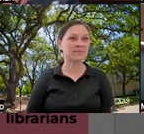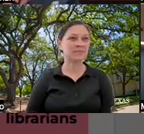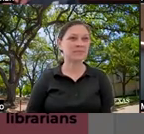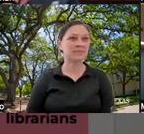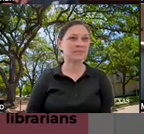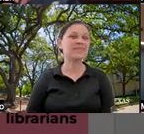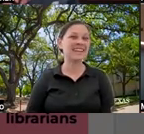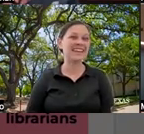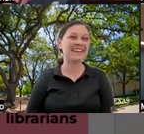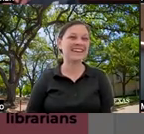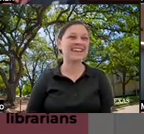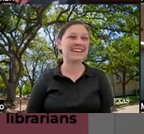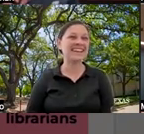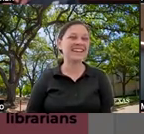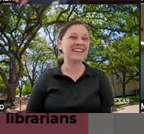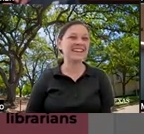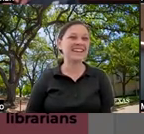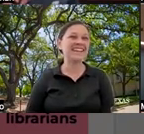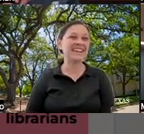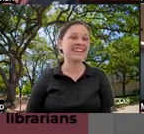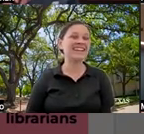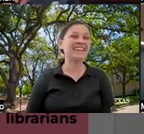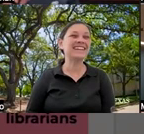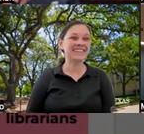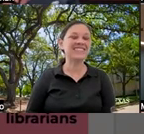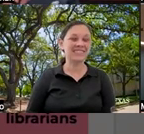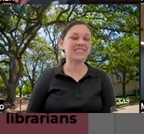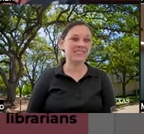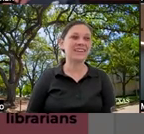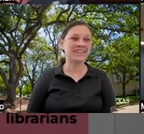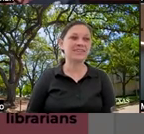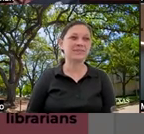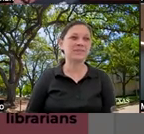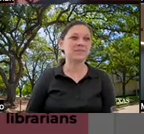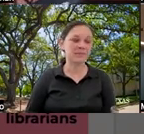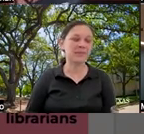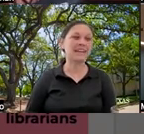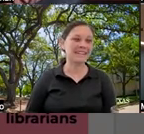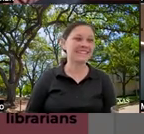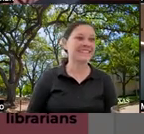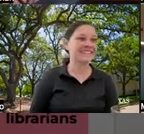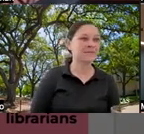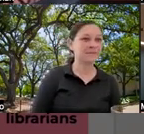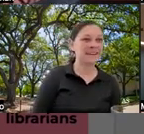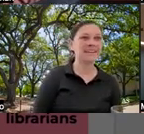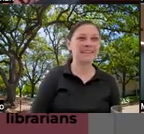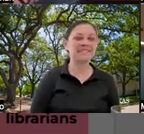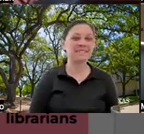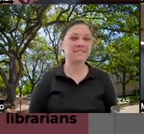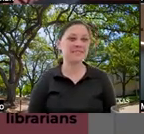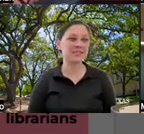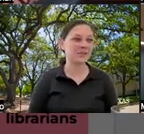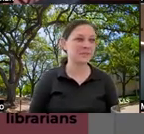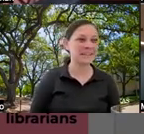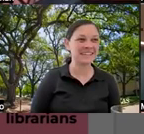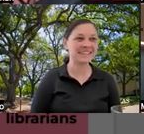professional either, but people who are out there, you know, putting out a video, you know, anyone could go put a video up on TikTok, right? Right. Pretend to be an expert.